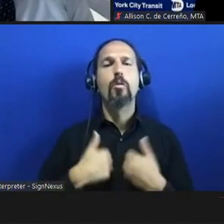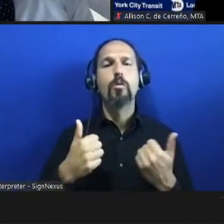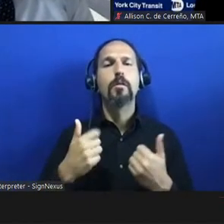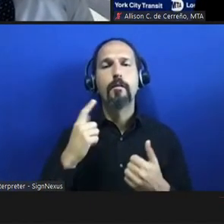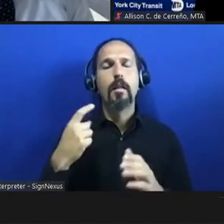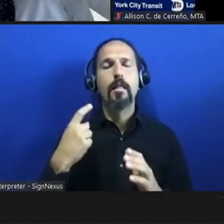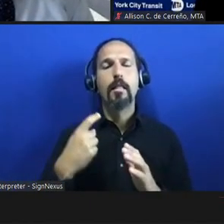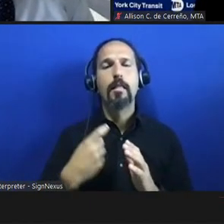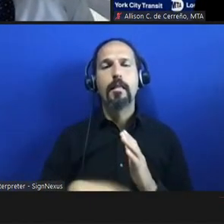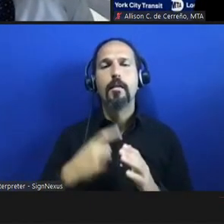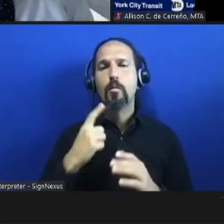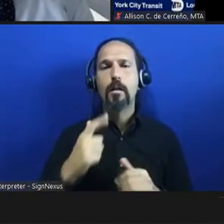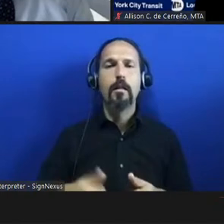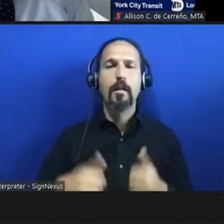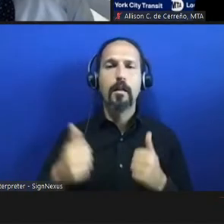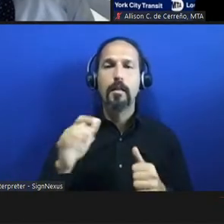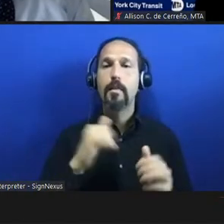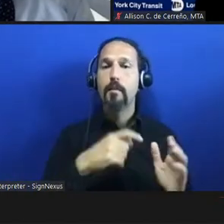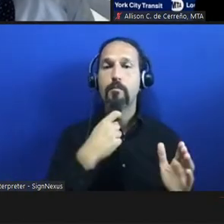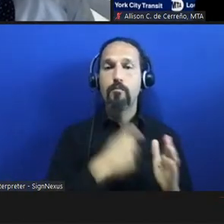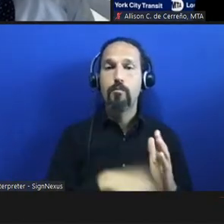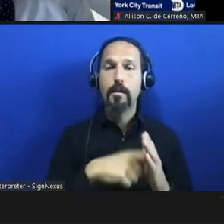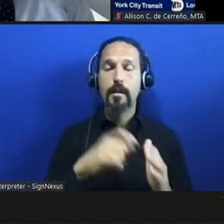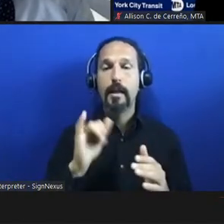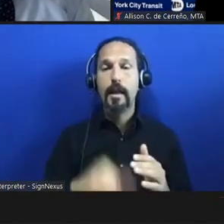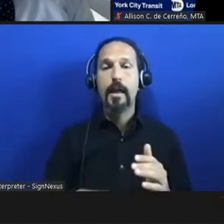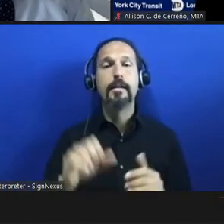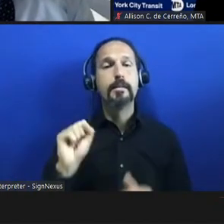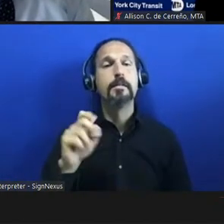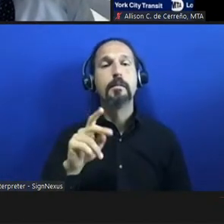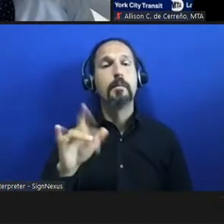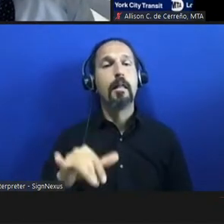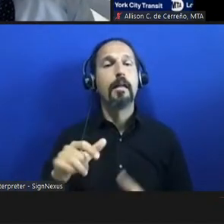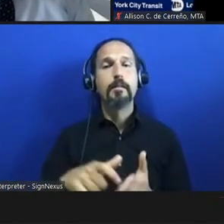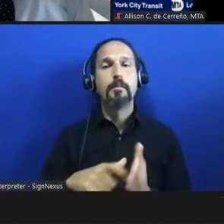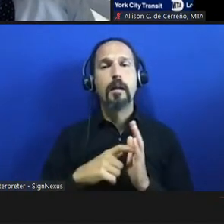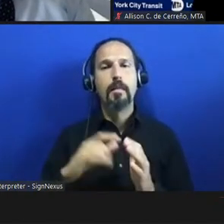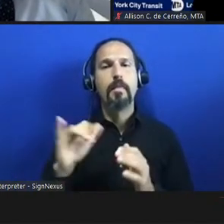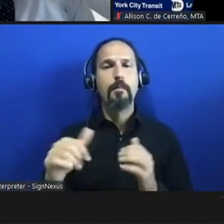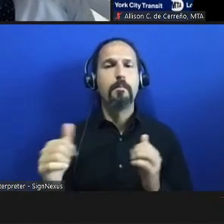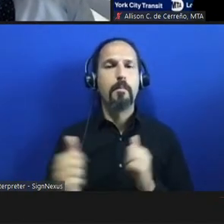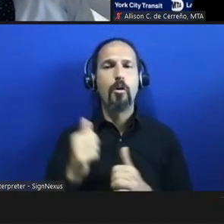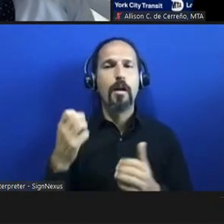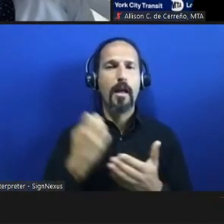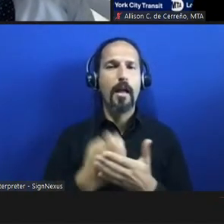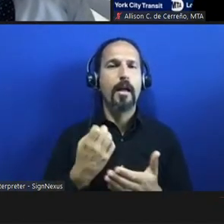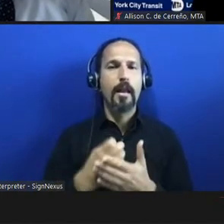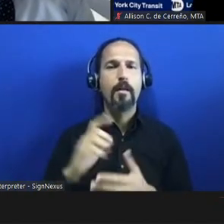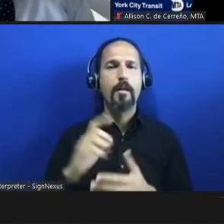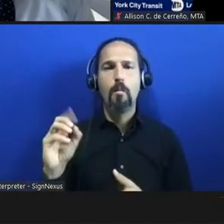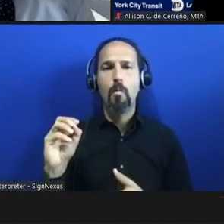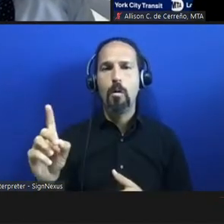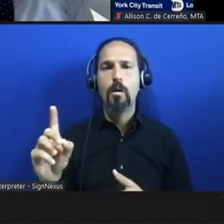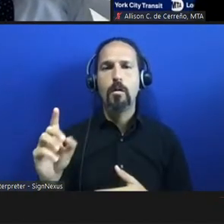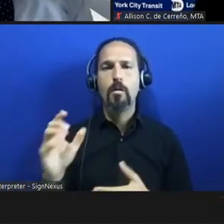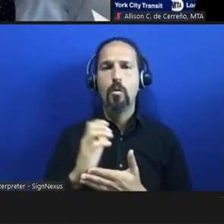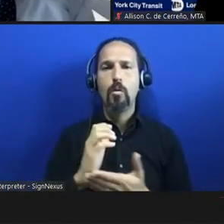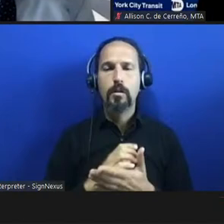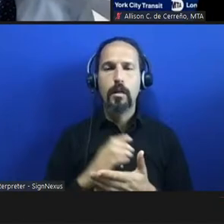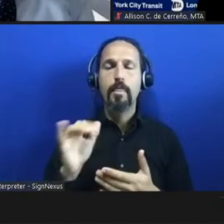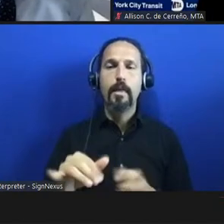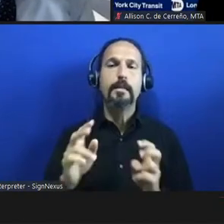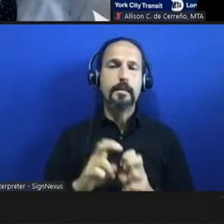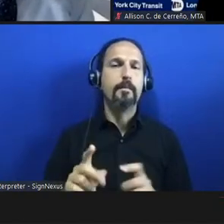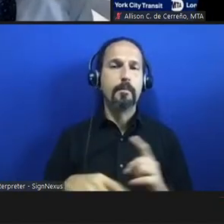this relationship between prices and supply and demand is covered in most economics 101 courses the assessment's conclusion